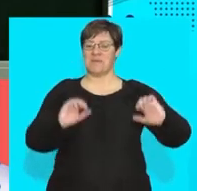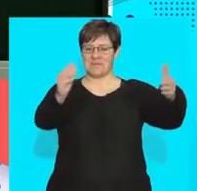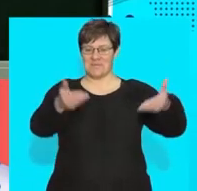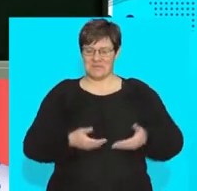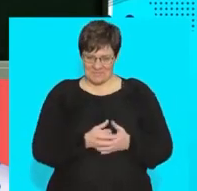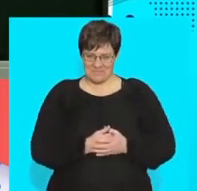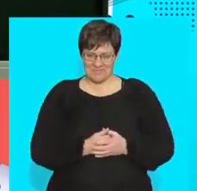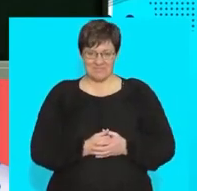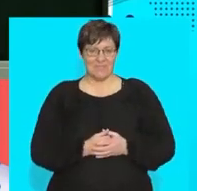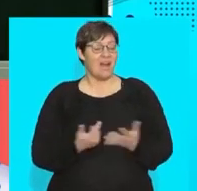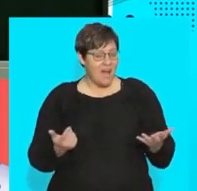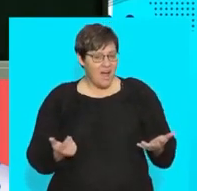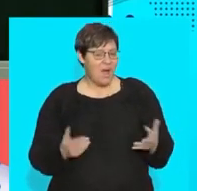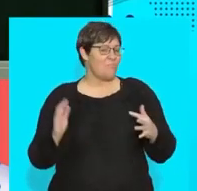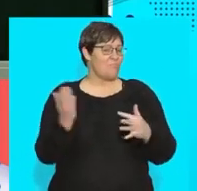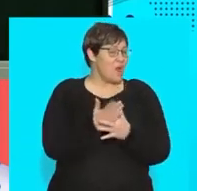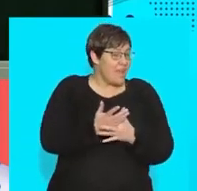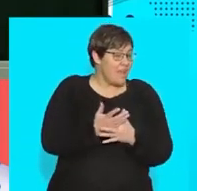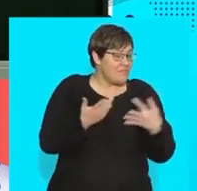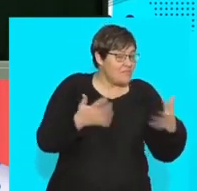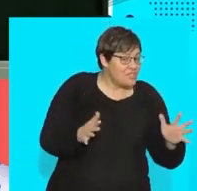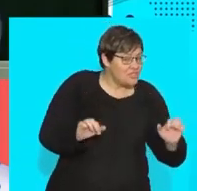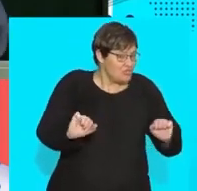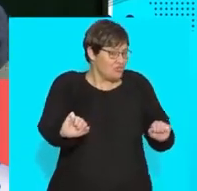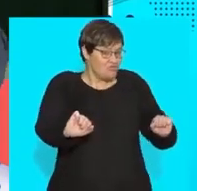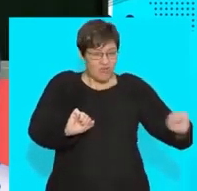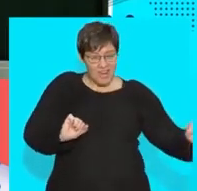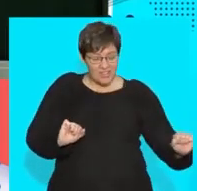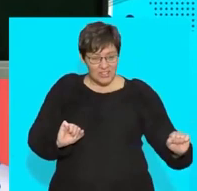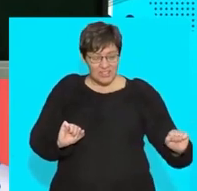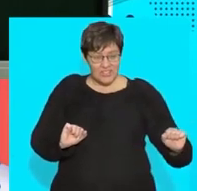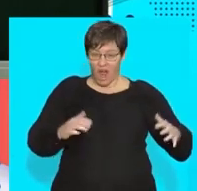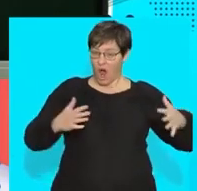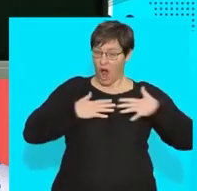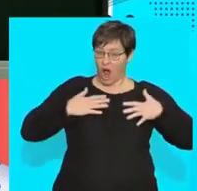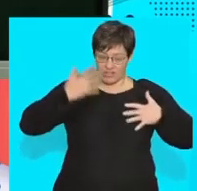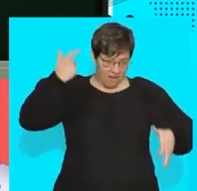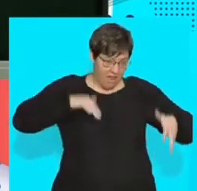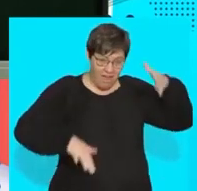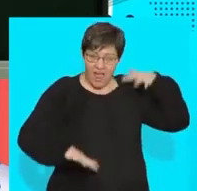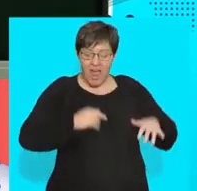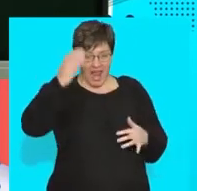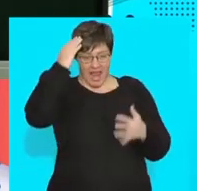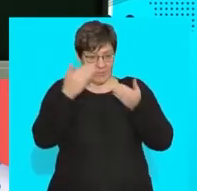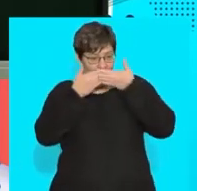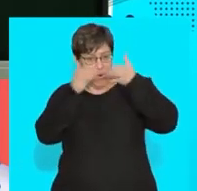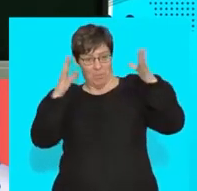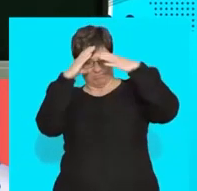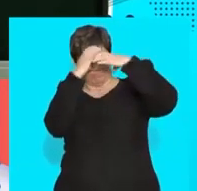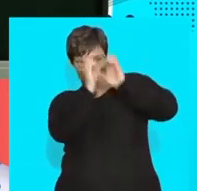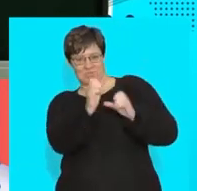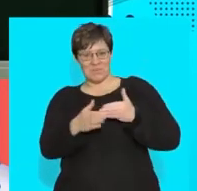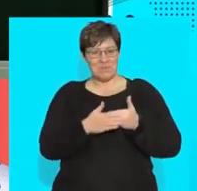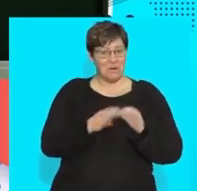Welcome back, Life Sciences. That small little break, stretch, get the blood flowing, get the oxygen flowing through your head so we